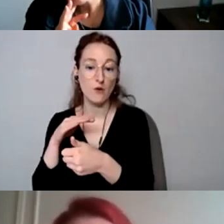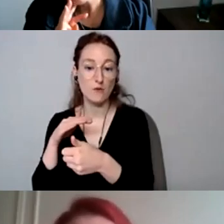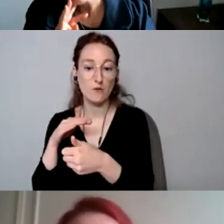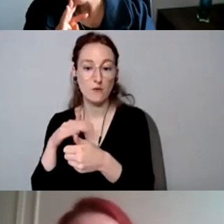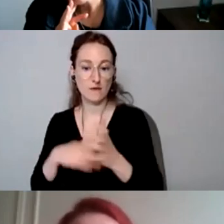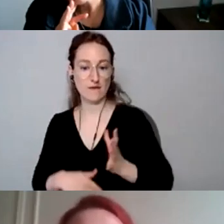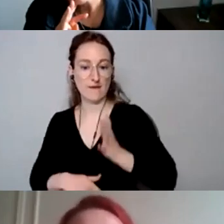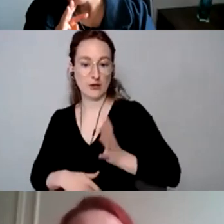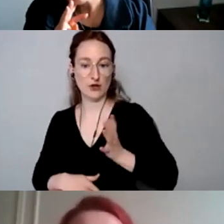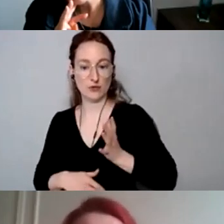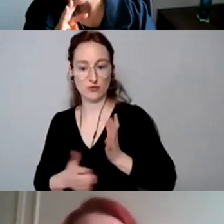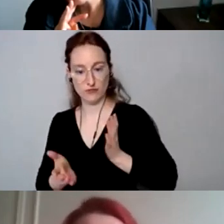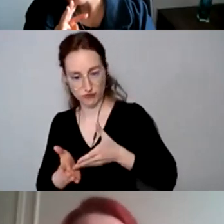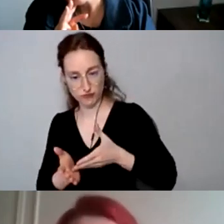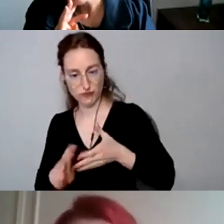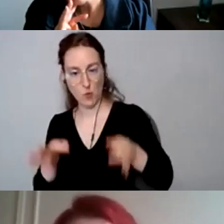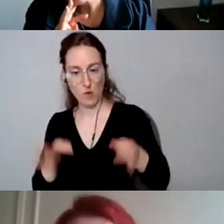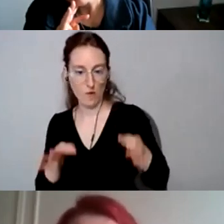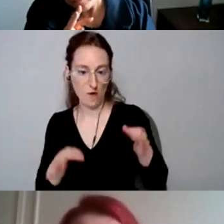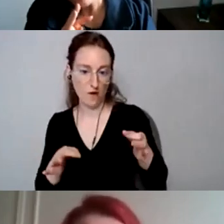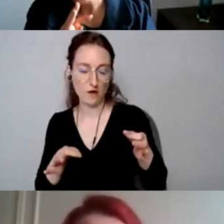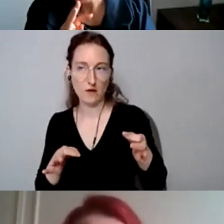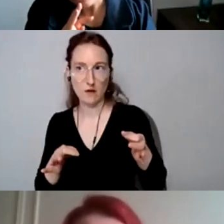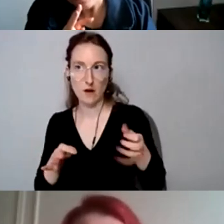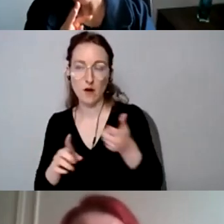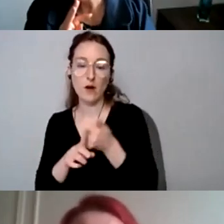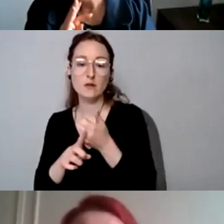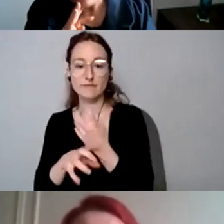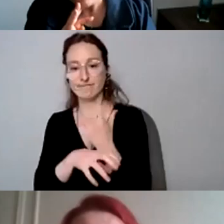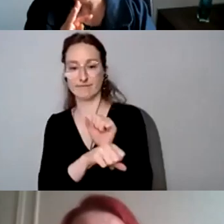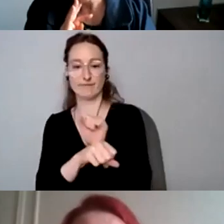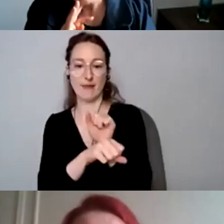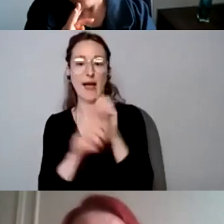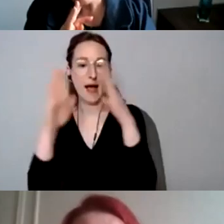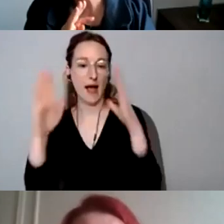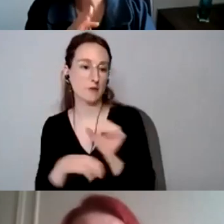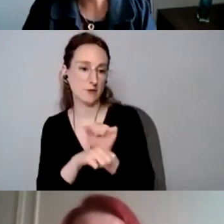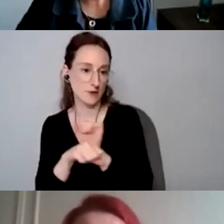her started, and she was under the house arrest for 3 months